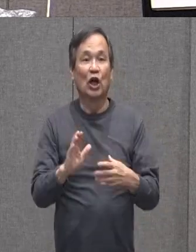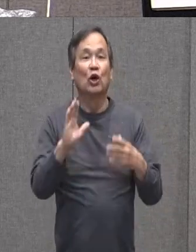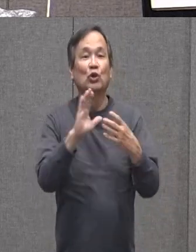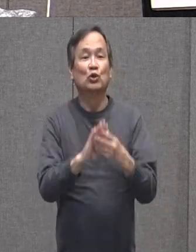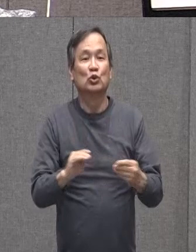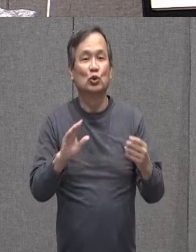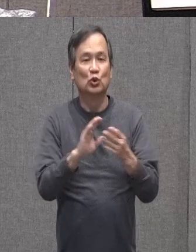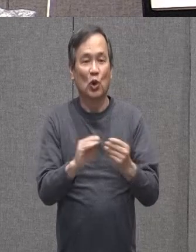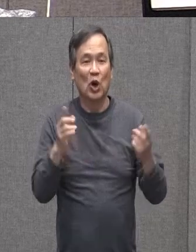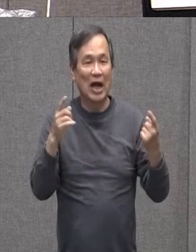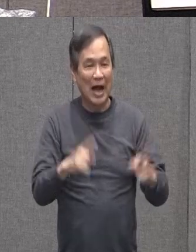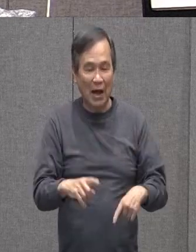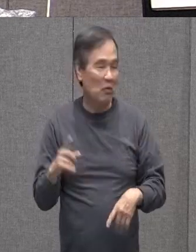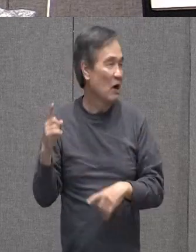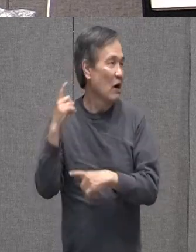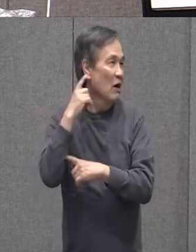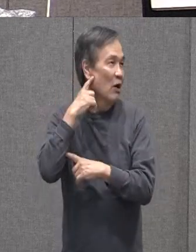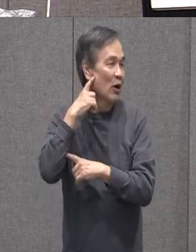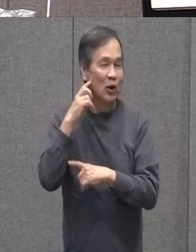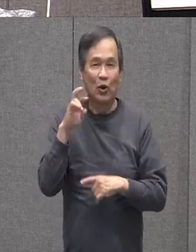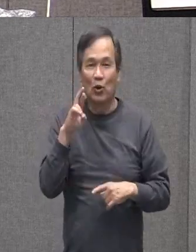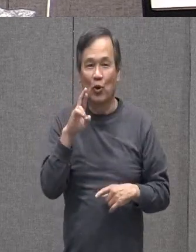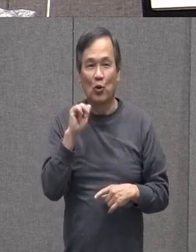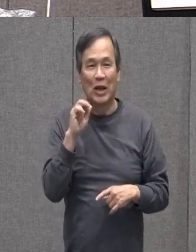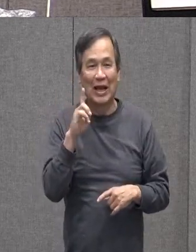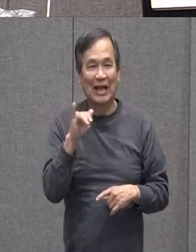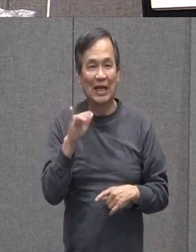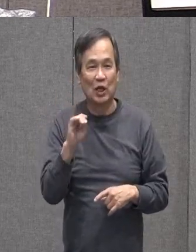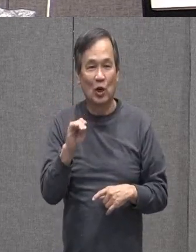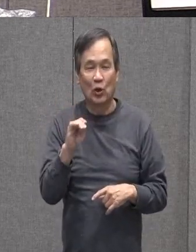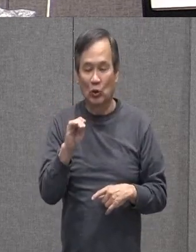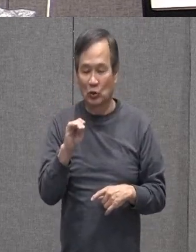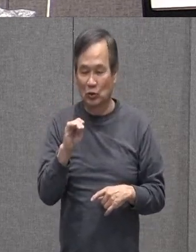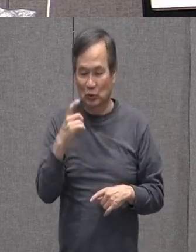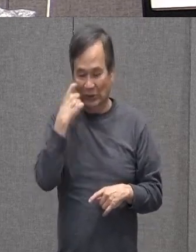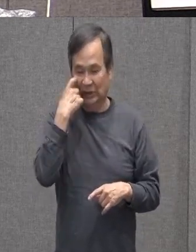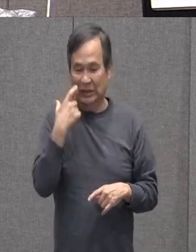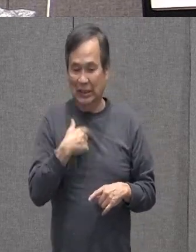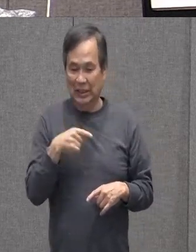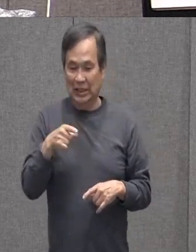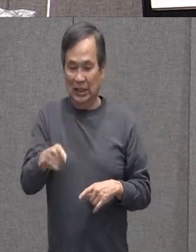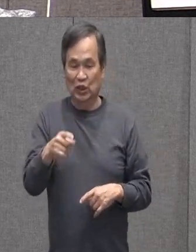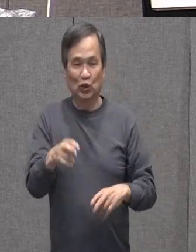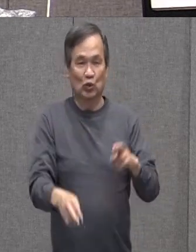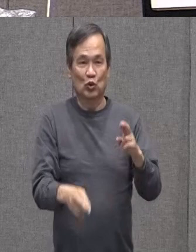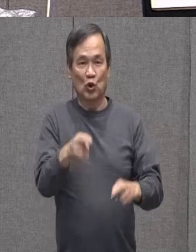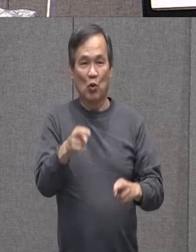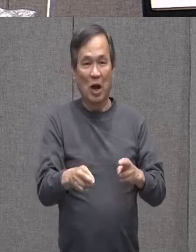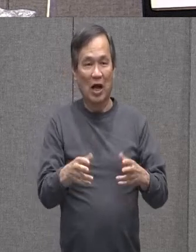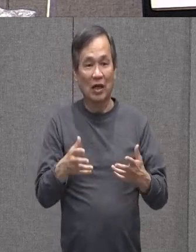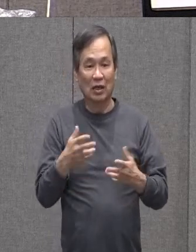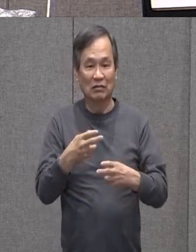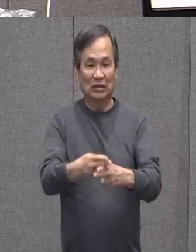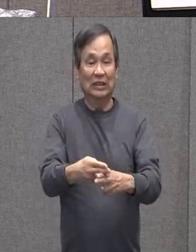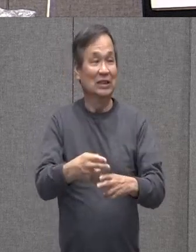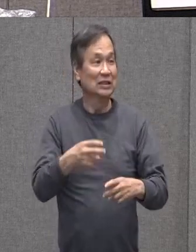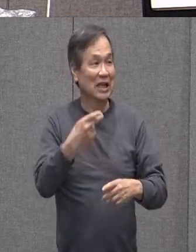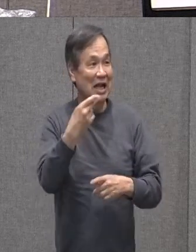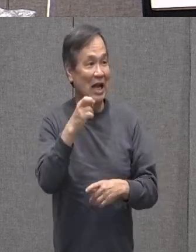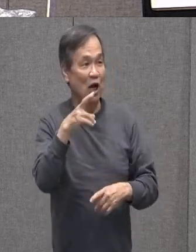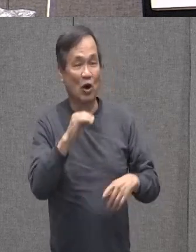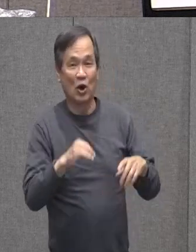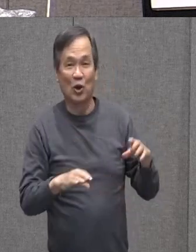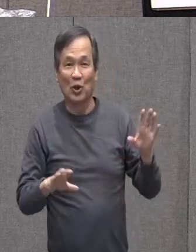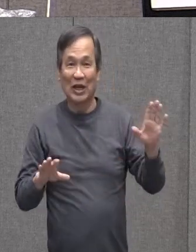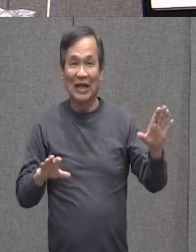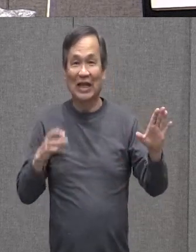I just heard on the radio the other day, and it's about a very specific robot. And this robot is a robot hero. And that's the